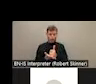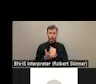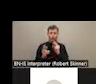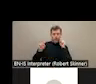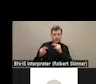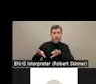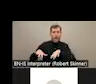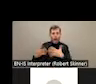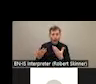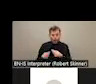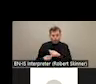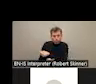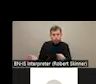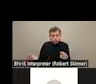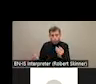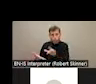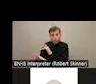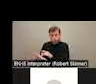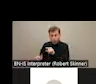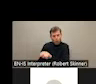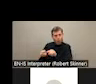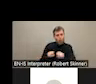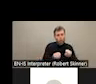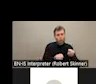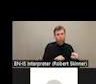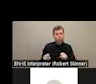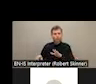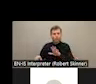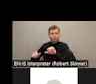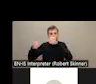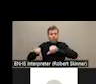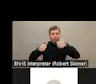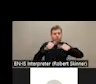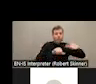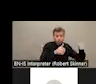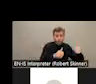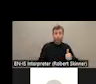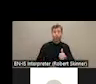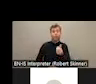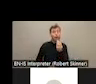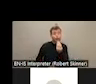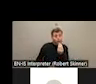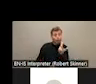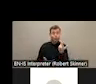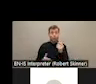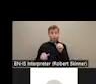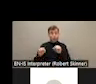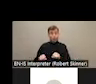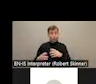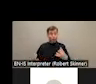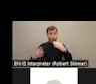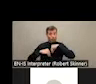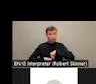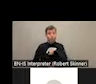rate the ICT materials in terms of scope of use, feasibility and cost in a user-friendly way. So please do click on the